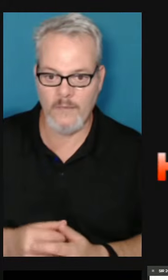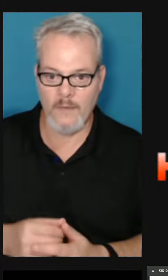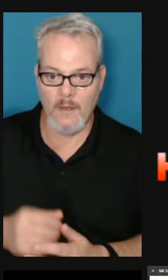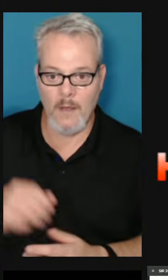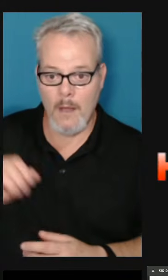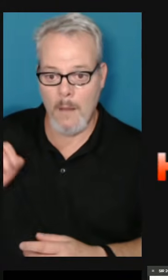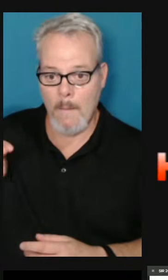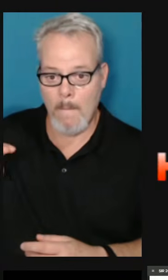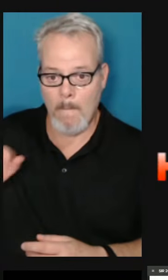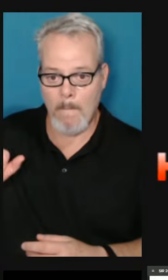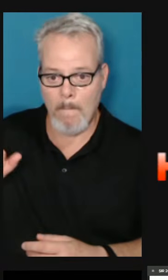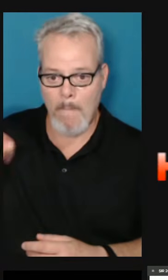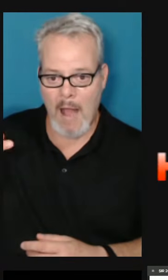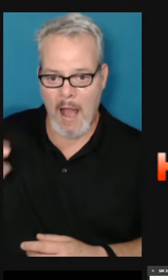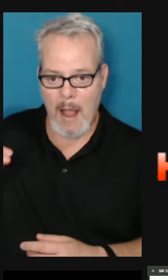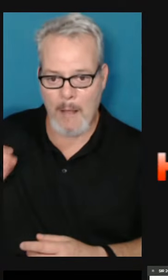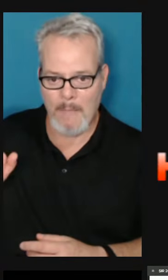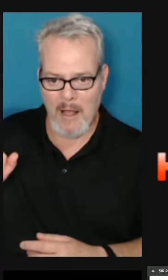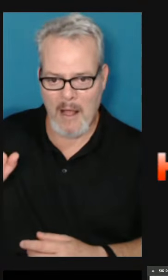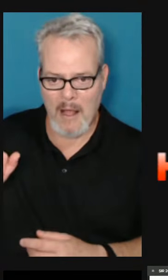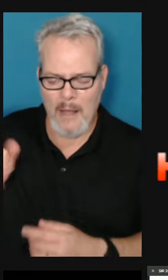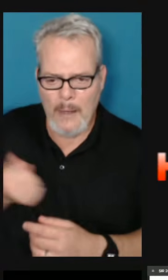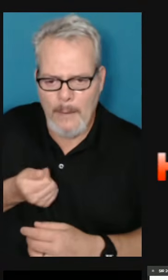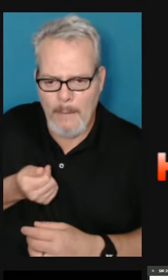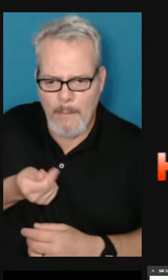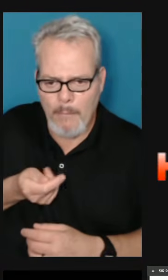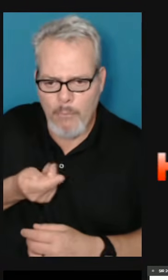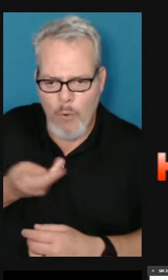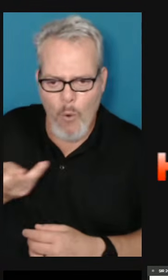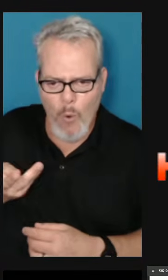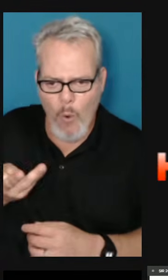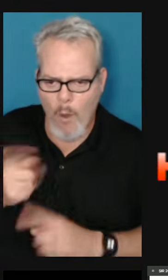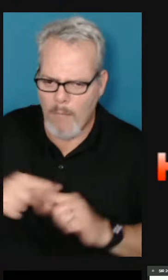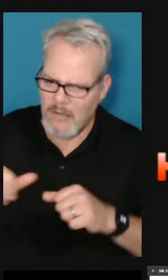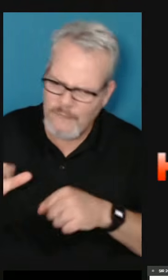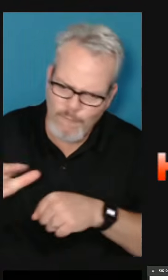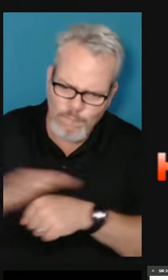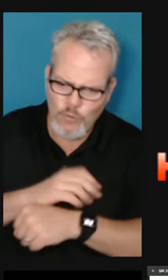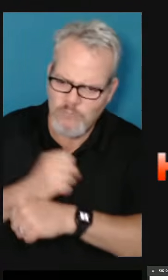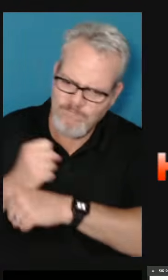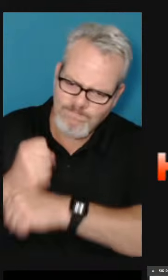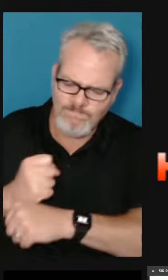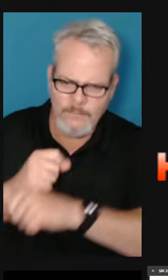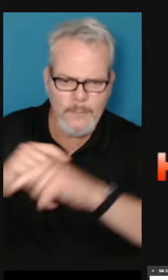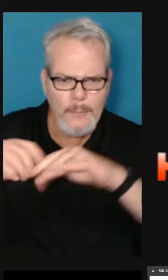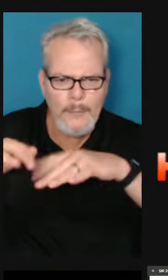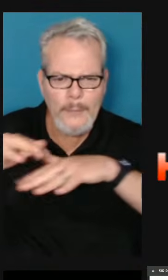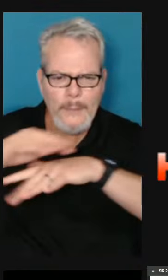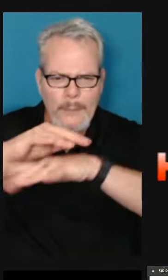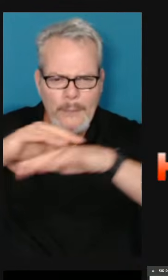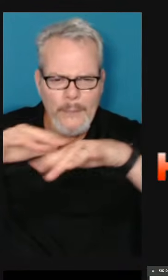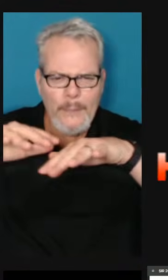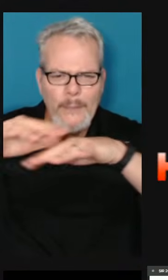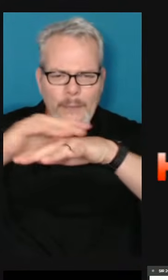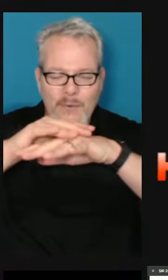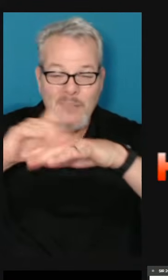poor, gas-rich fountains that in their case reached heights as great as 550 meters, creating